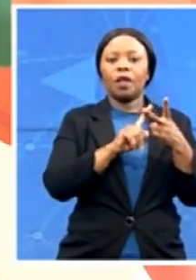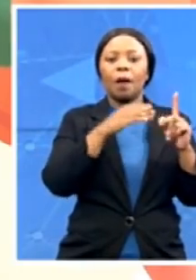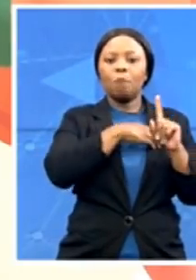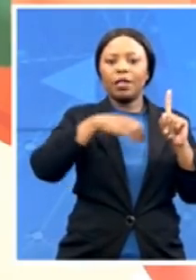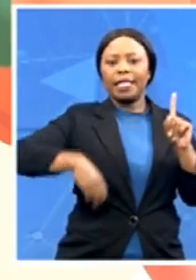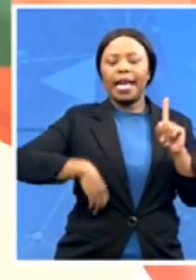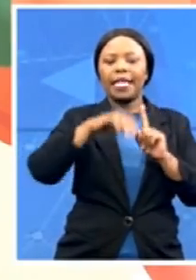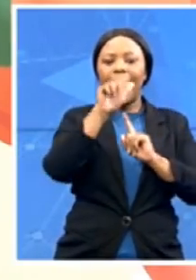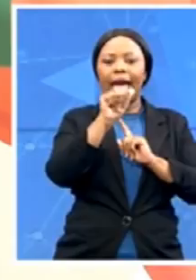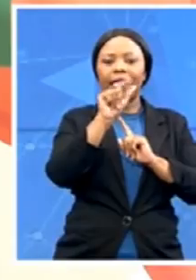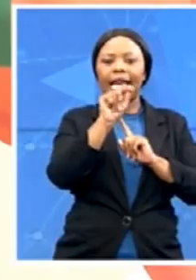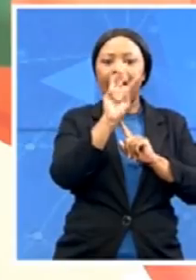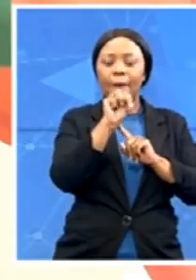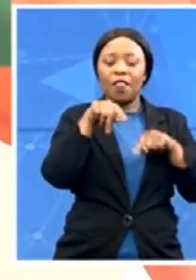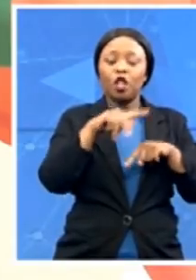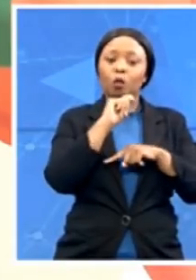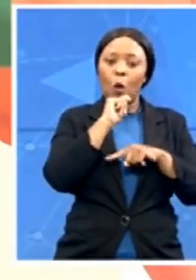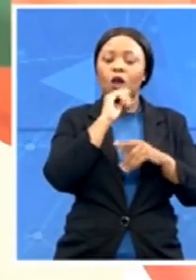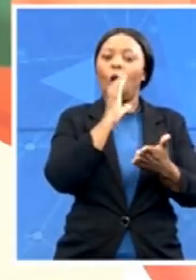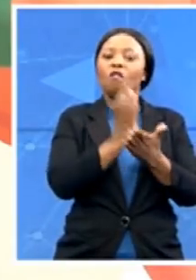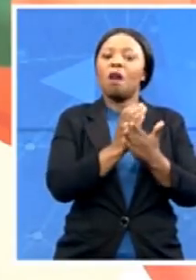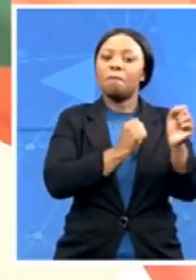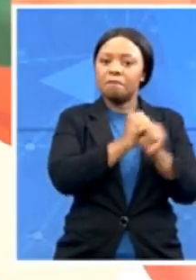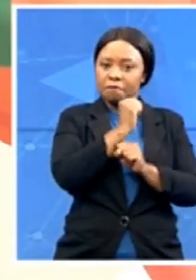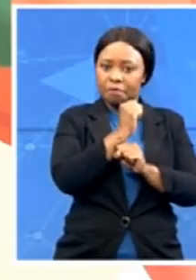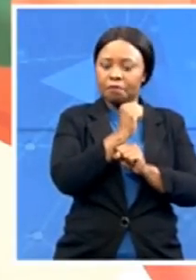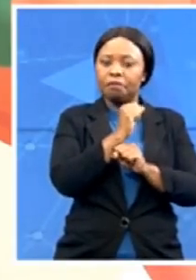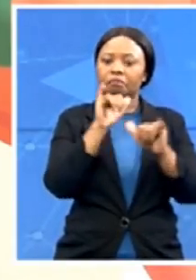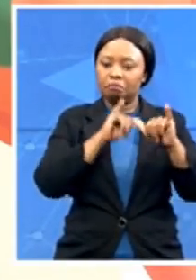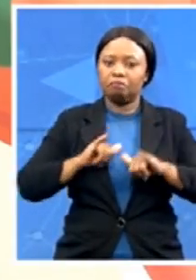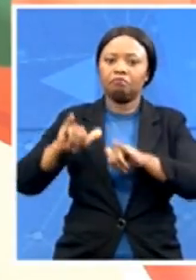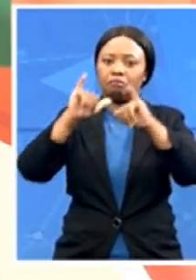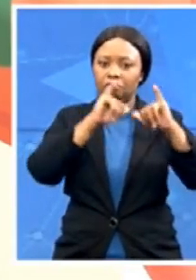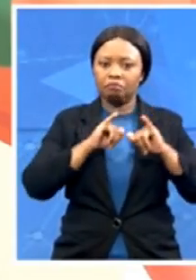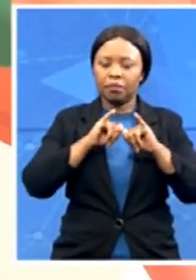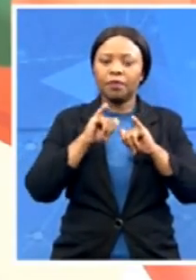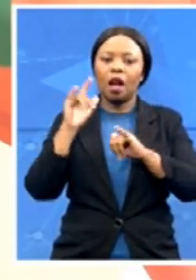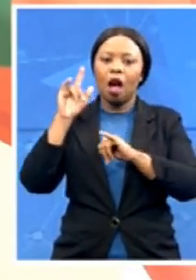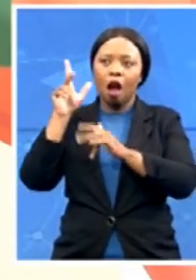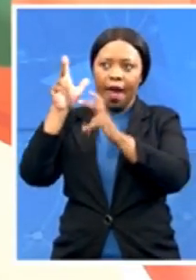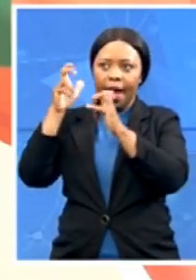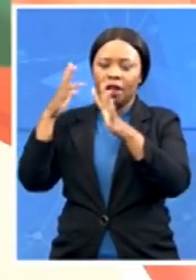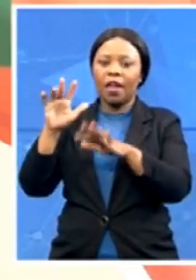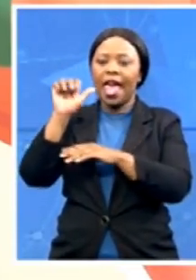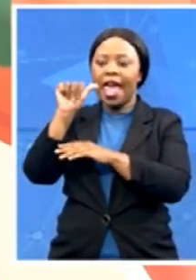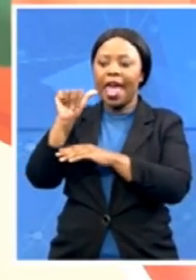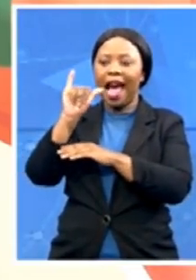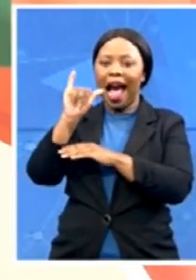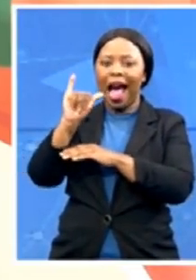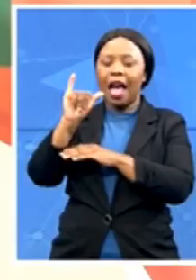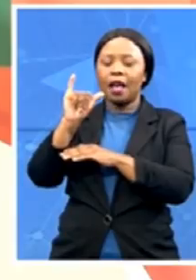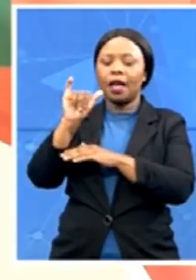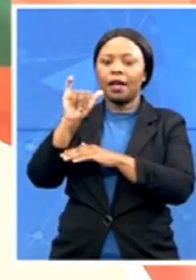morning. I have heard that the AIC and BAC have